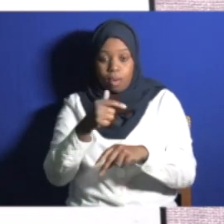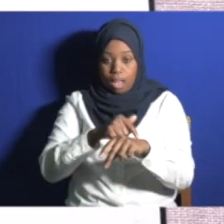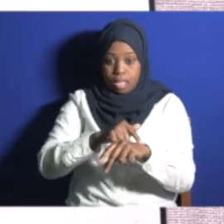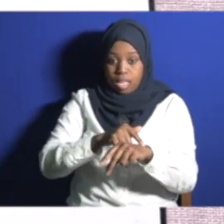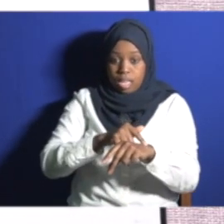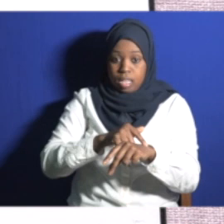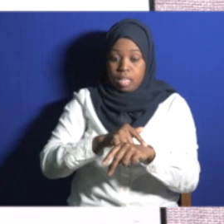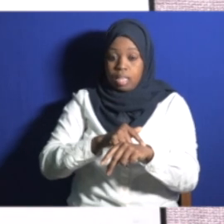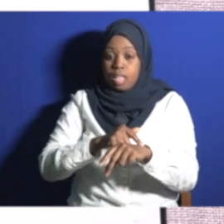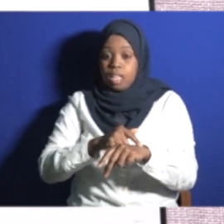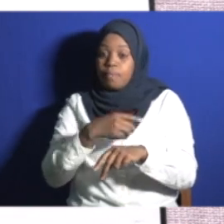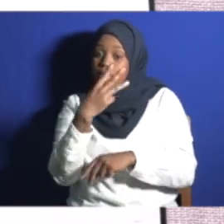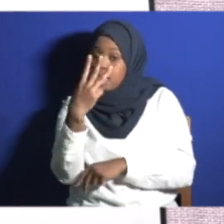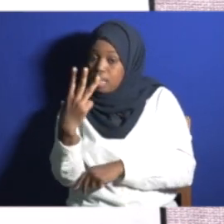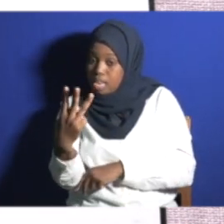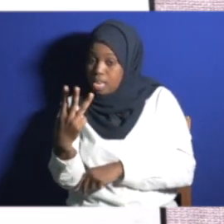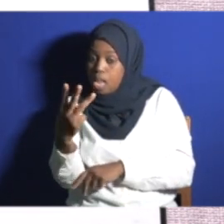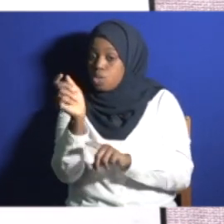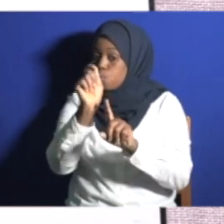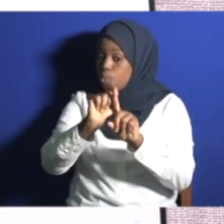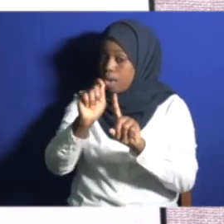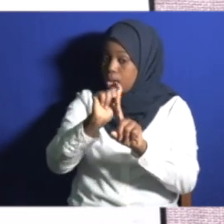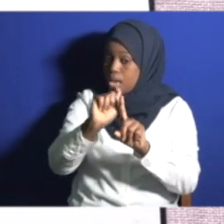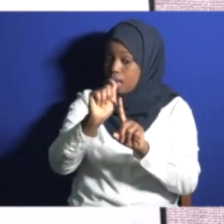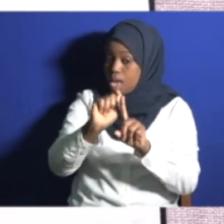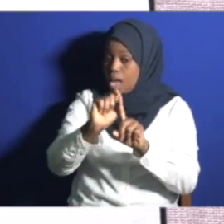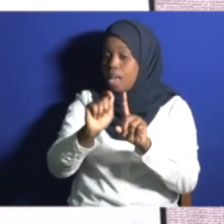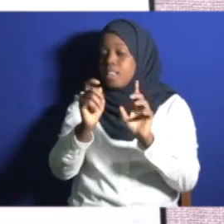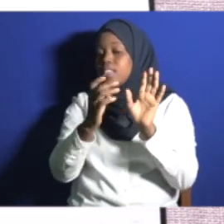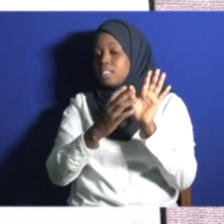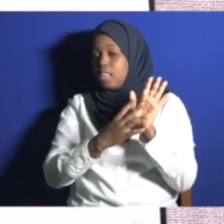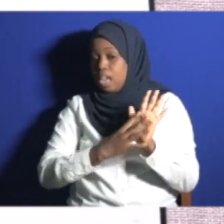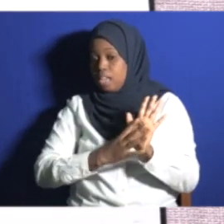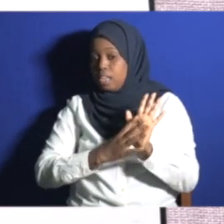The same case, if 3 squared is 9,